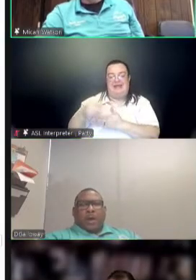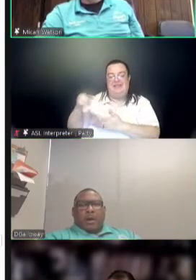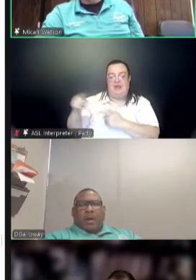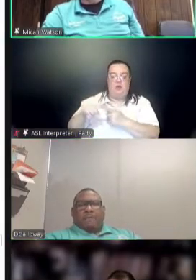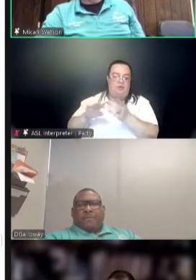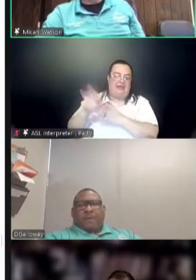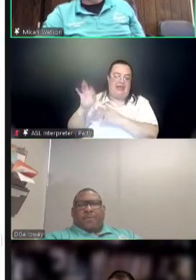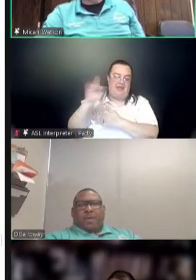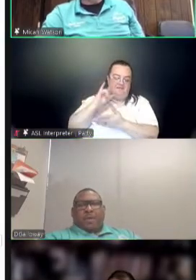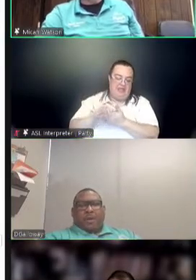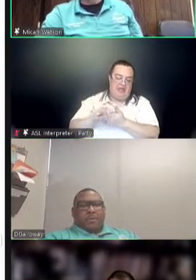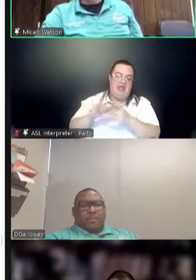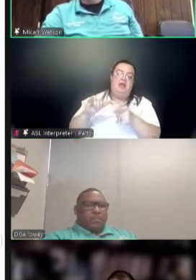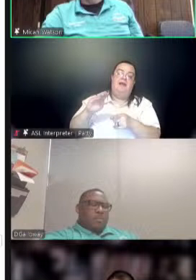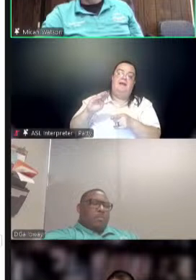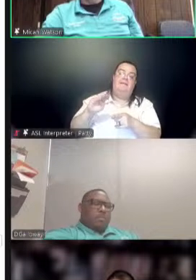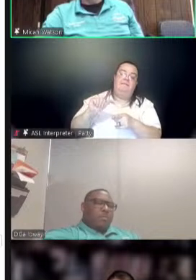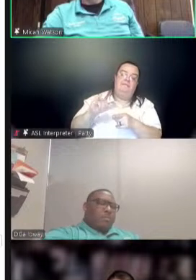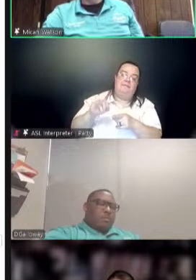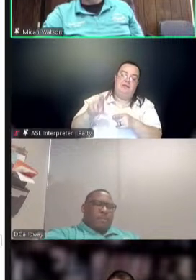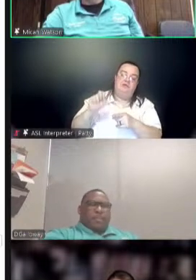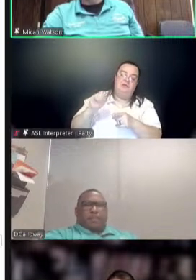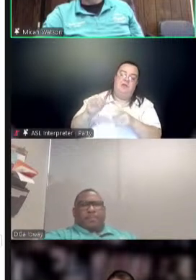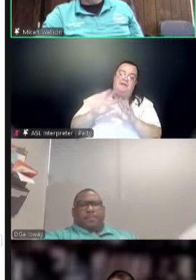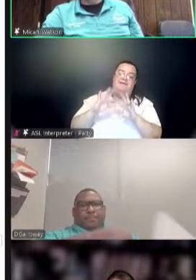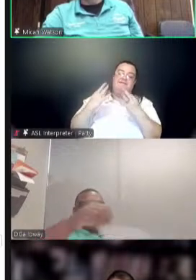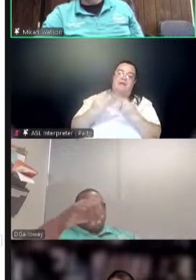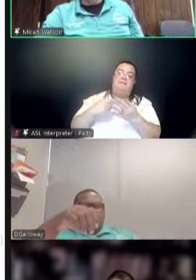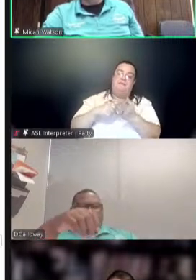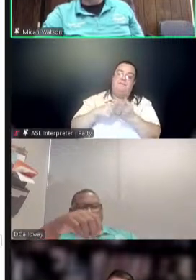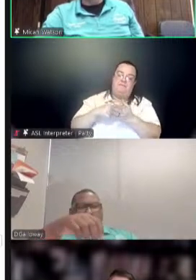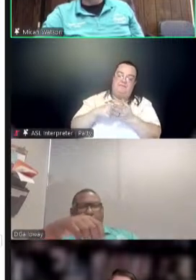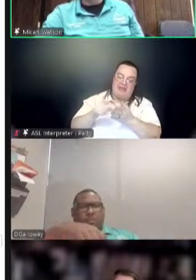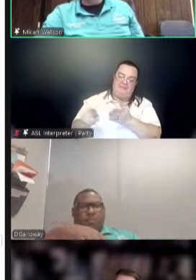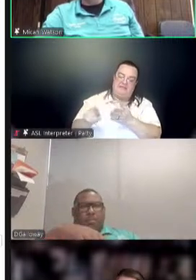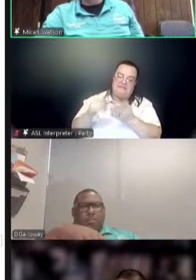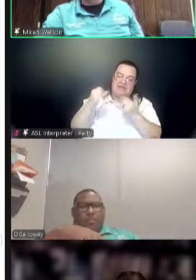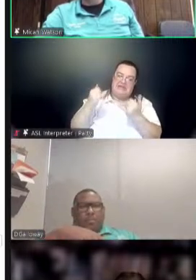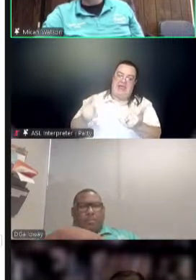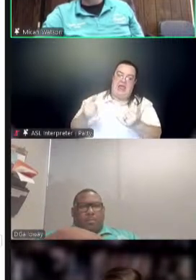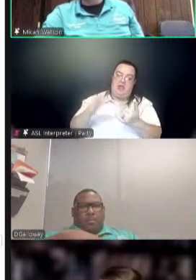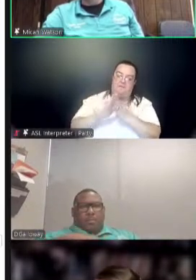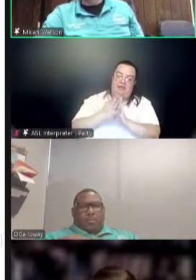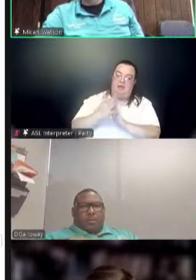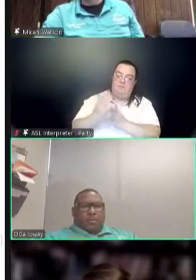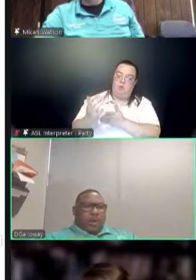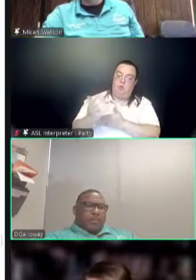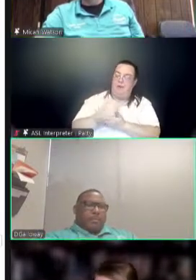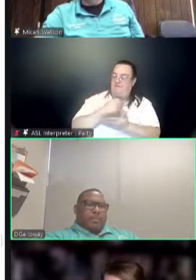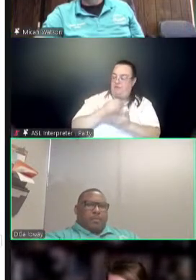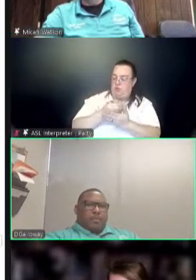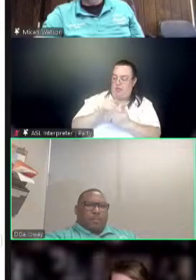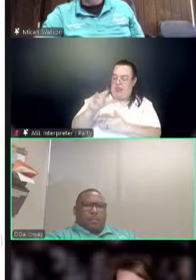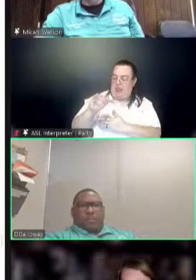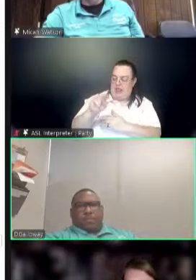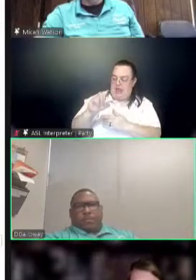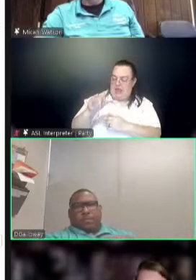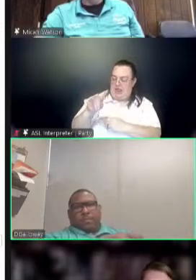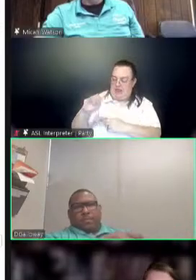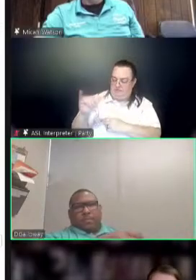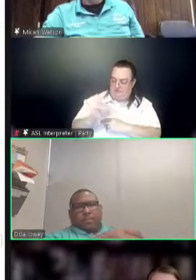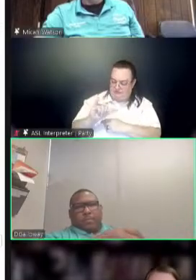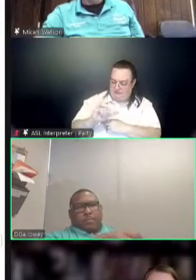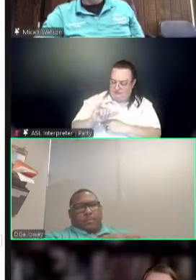So the families' payments, the families' payments are now a revenue line item as well. Correct. Okay.